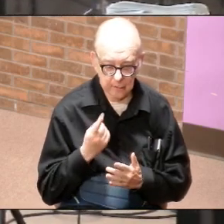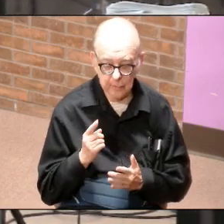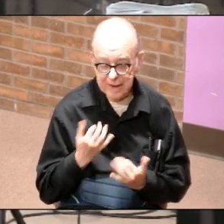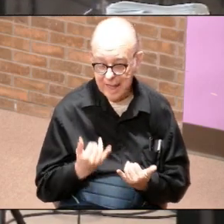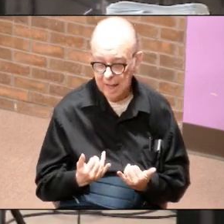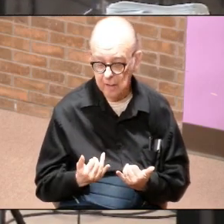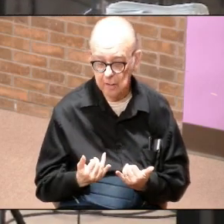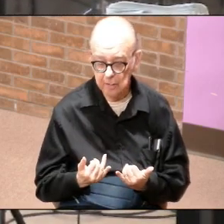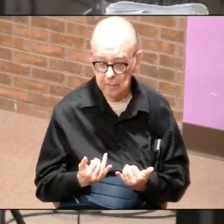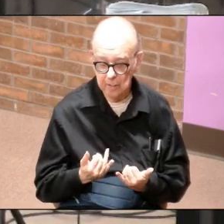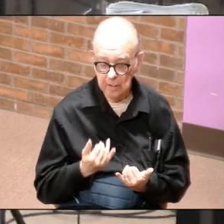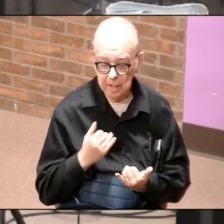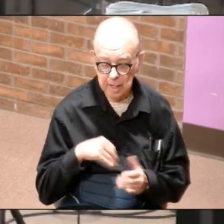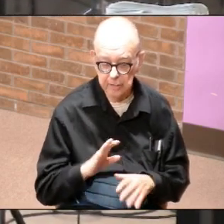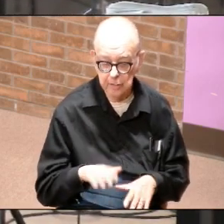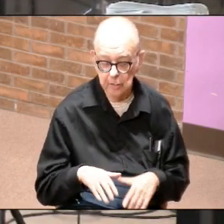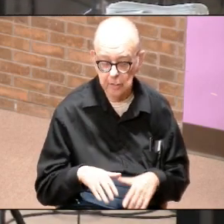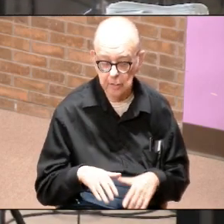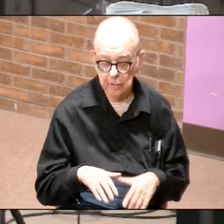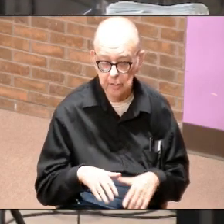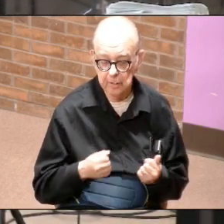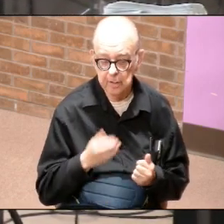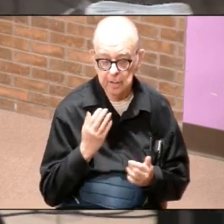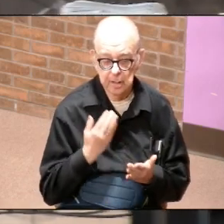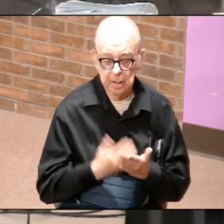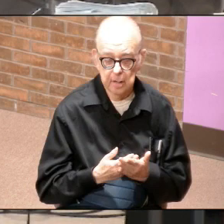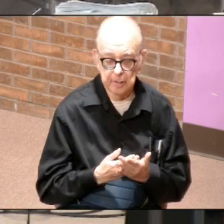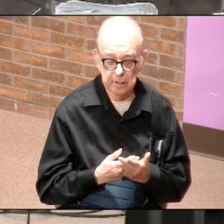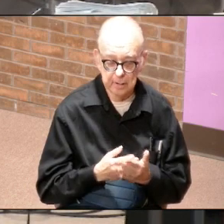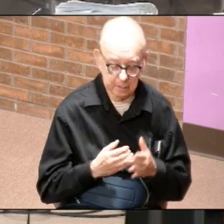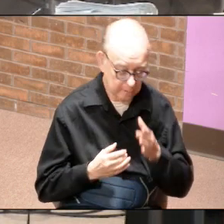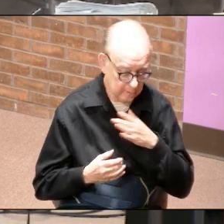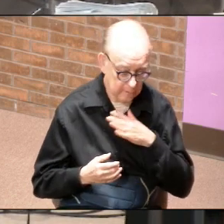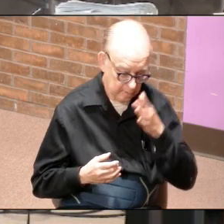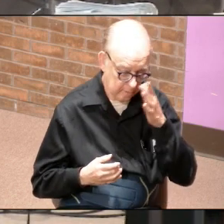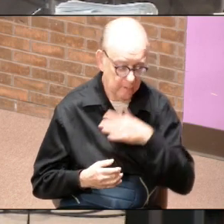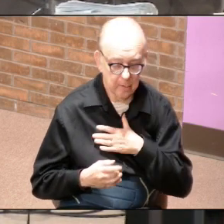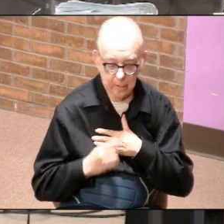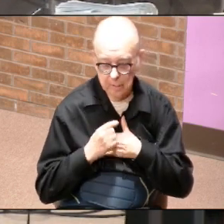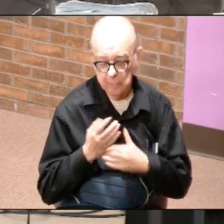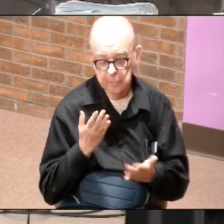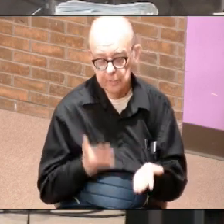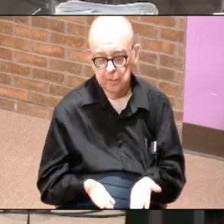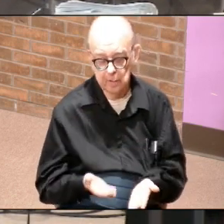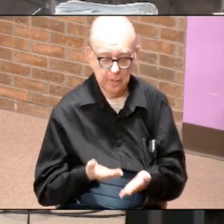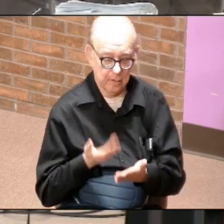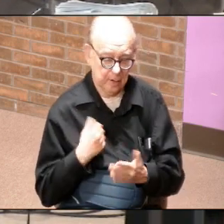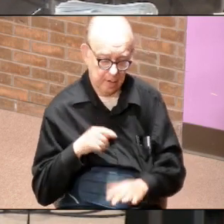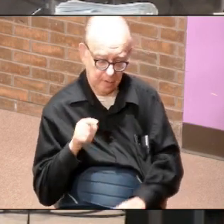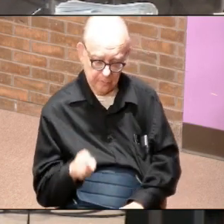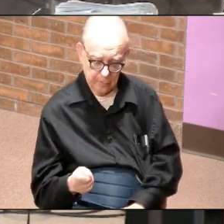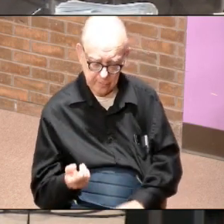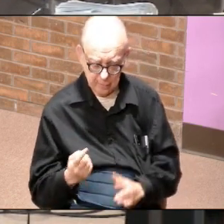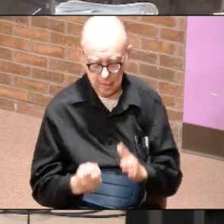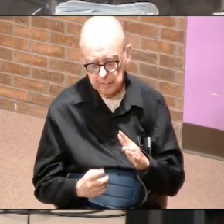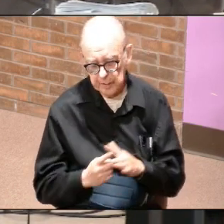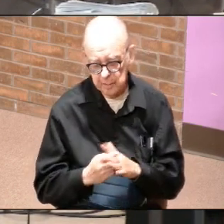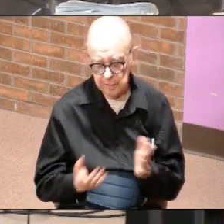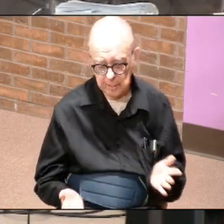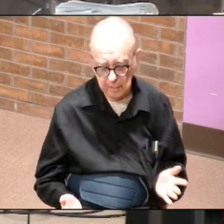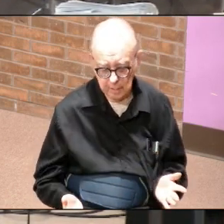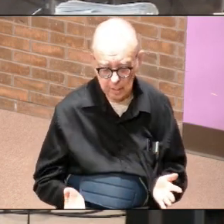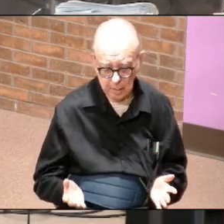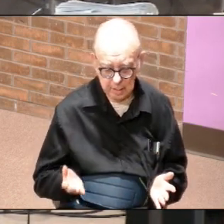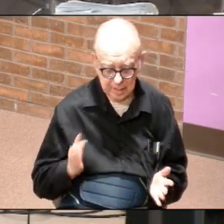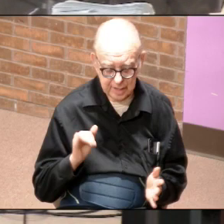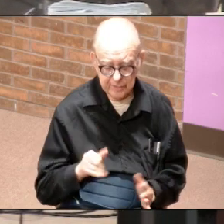now in your life. God's goodness, ladies and gentlemen, was here before you came.